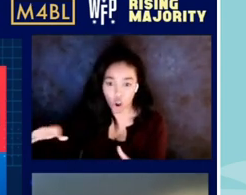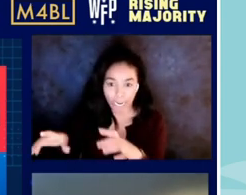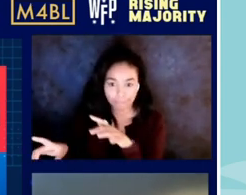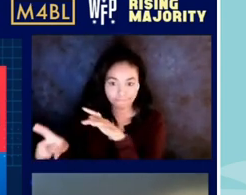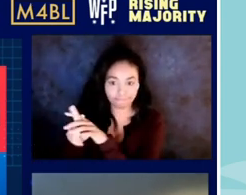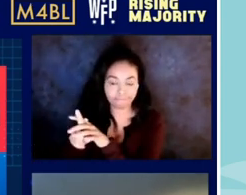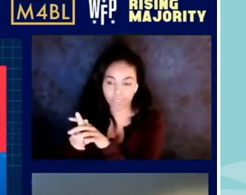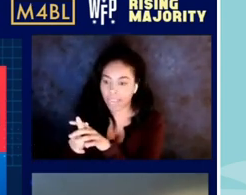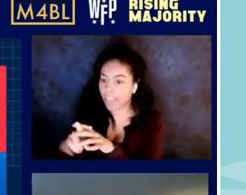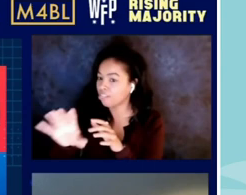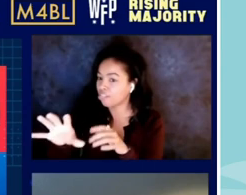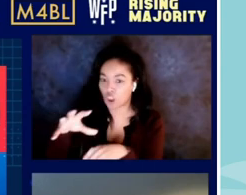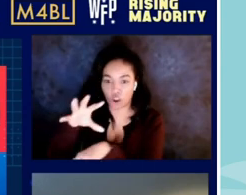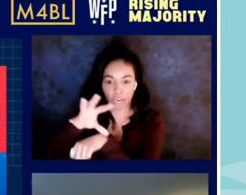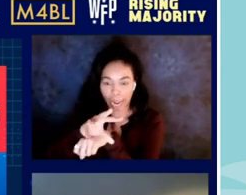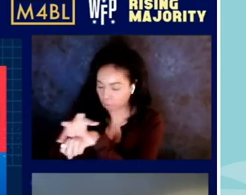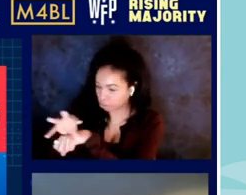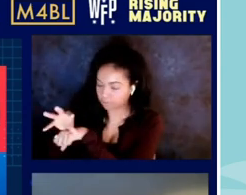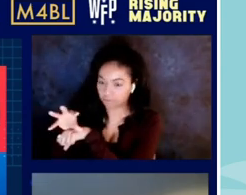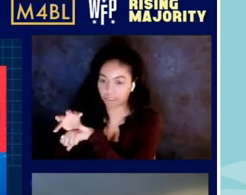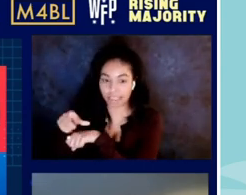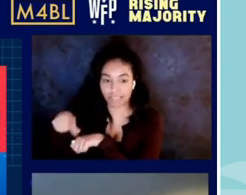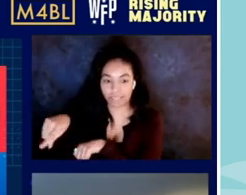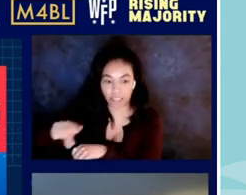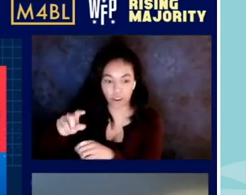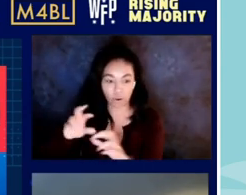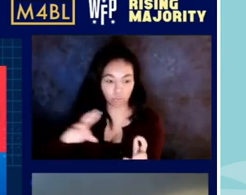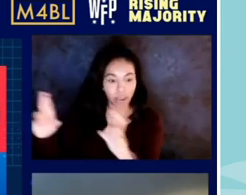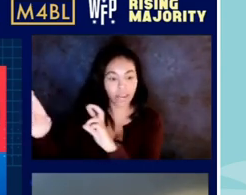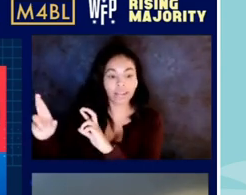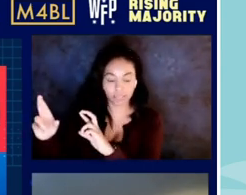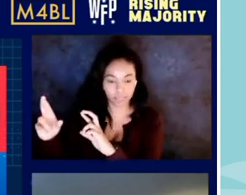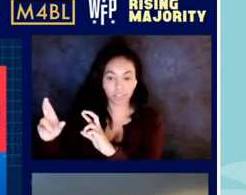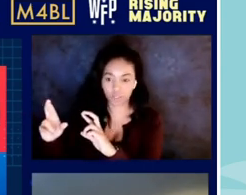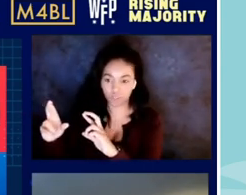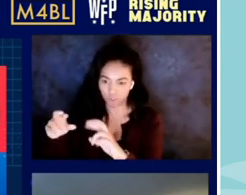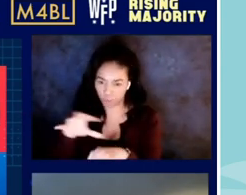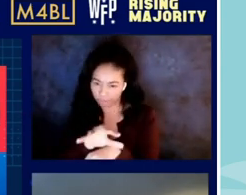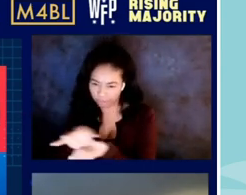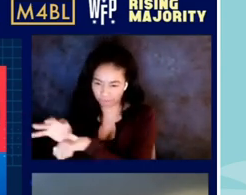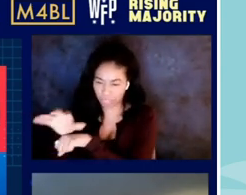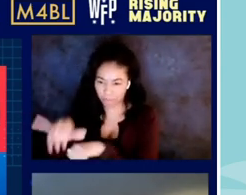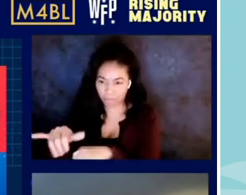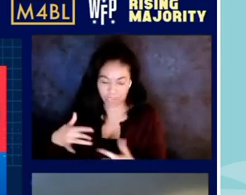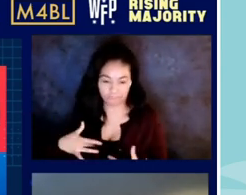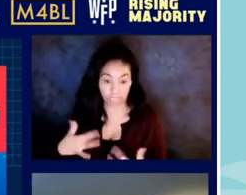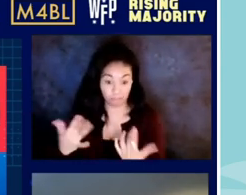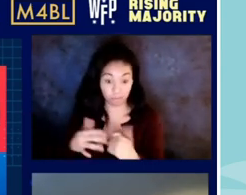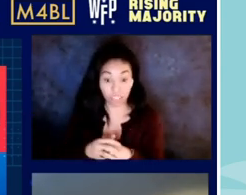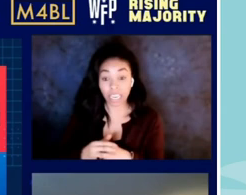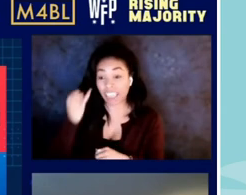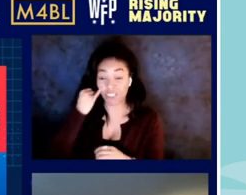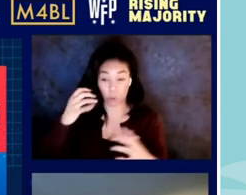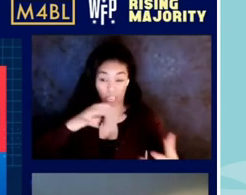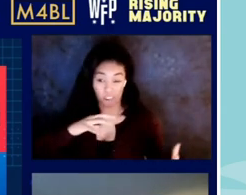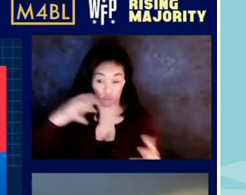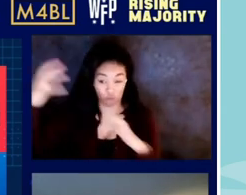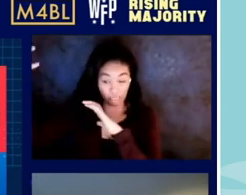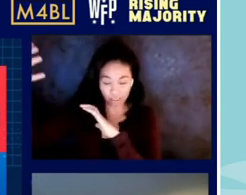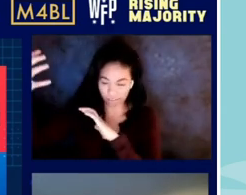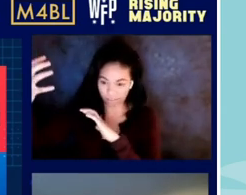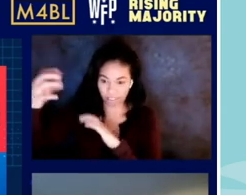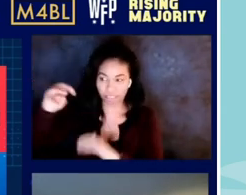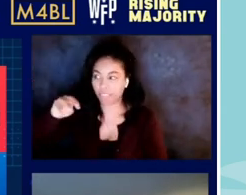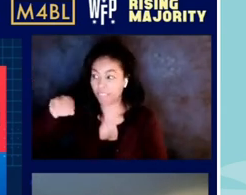The cameras are rolling. They're ready to cover the event. And if you can derail it, the media loves